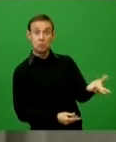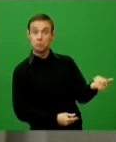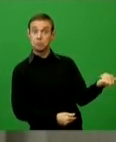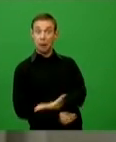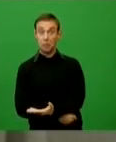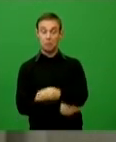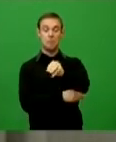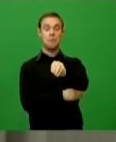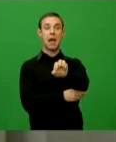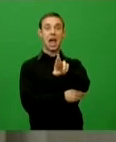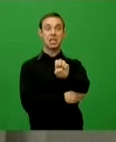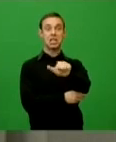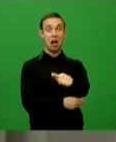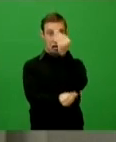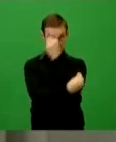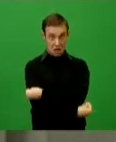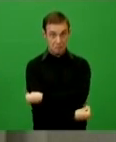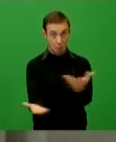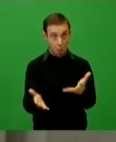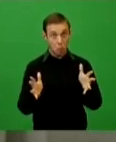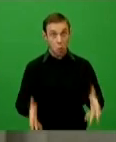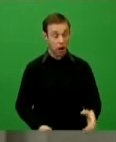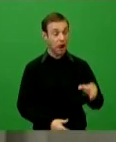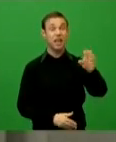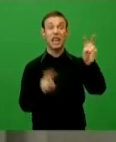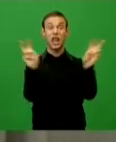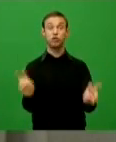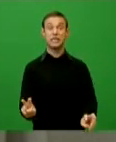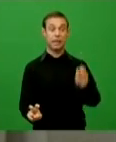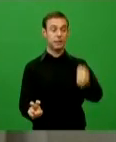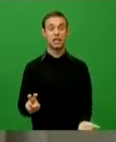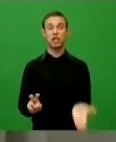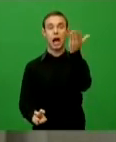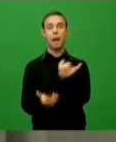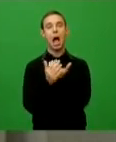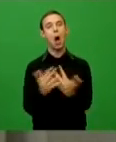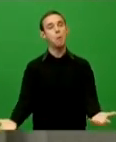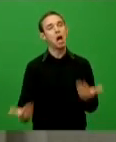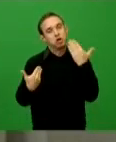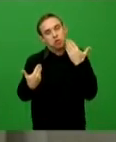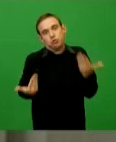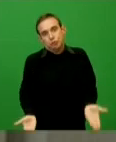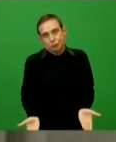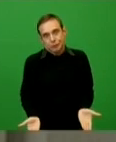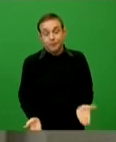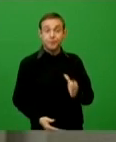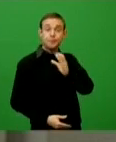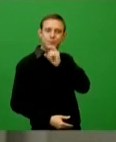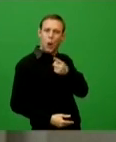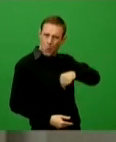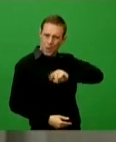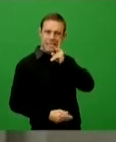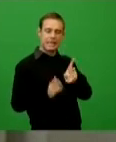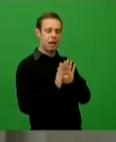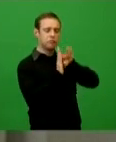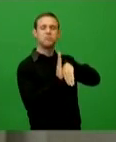announced. Overall, the MPC assesses the risk to the inflation outlook to be moderately on the upside,